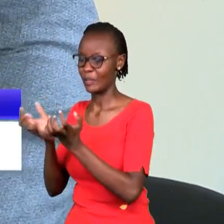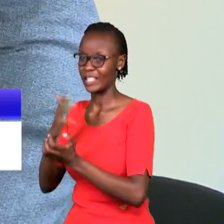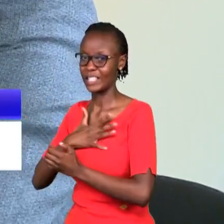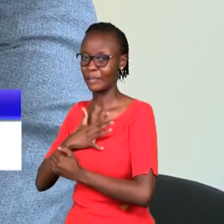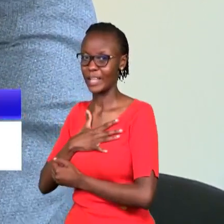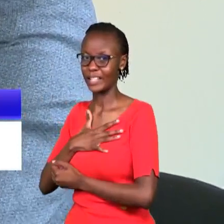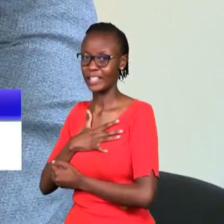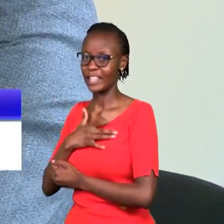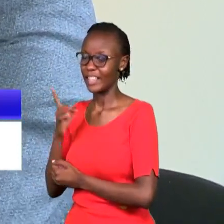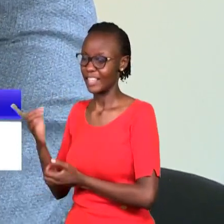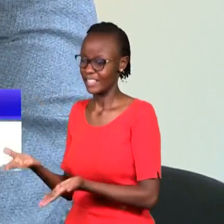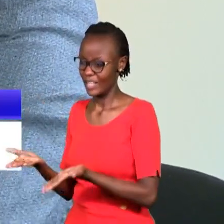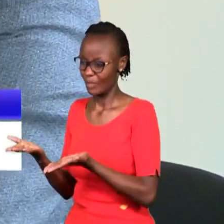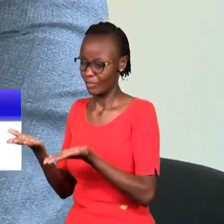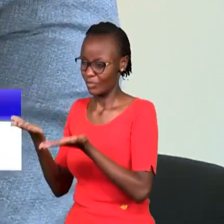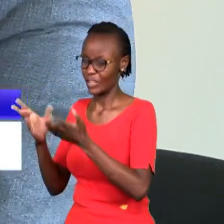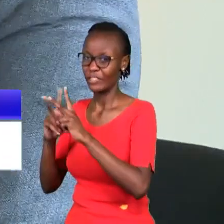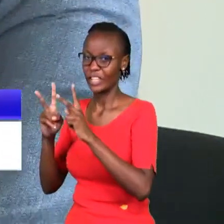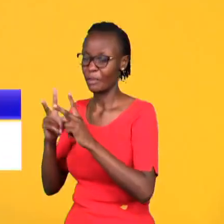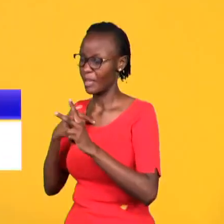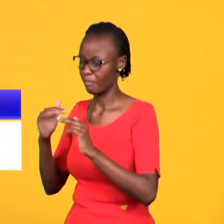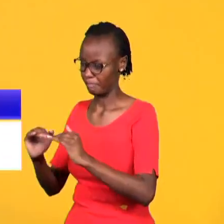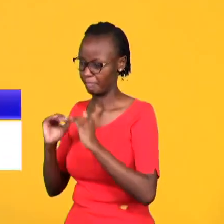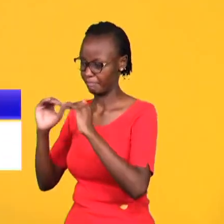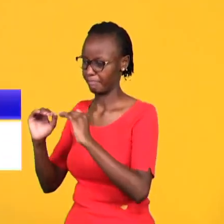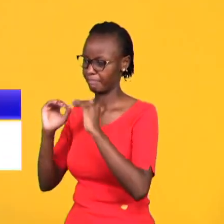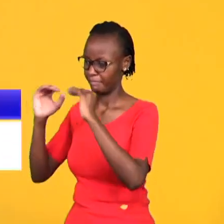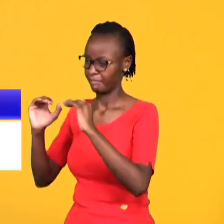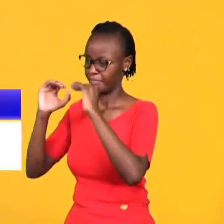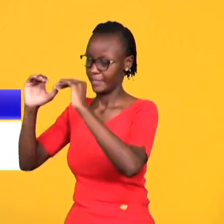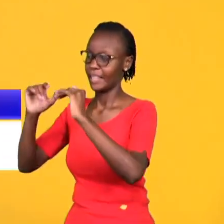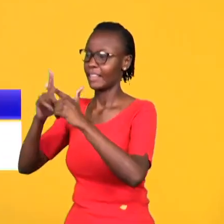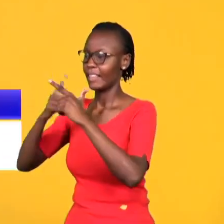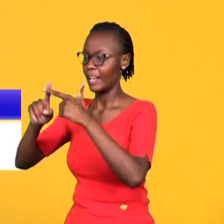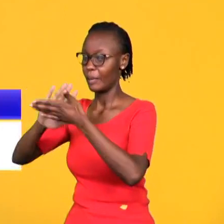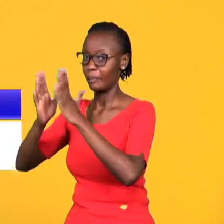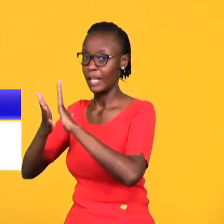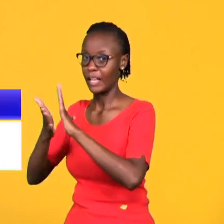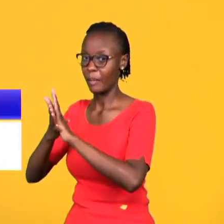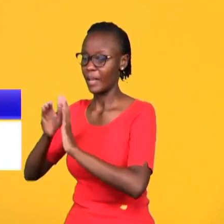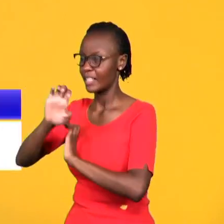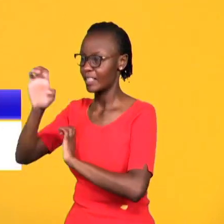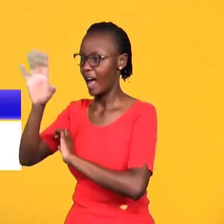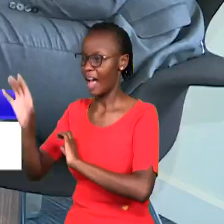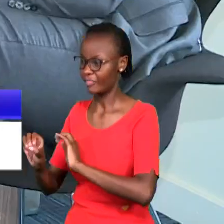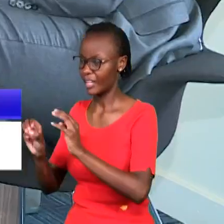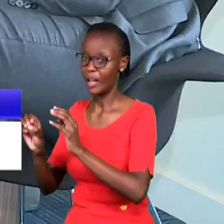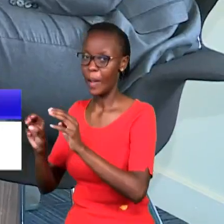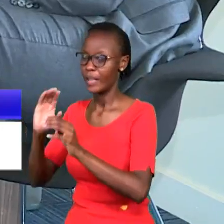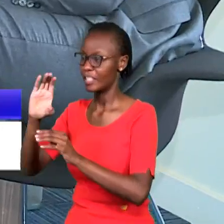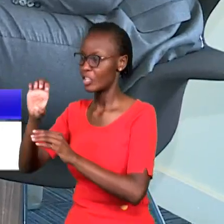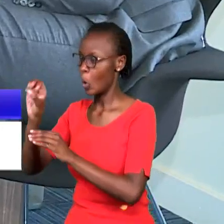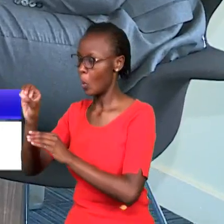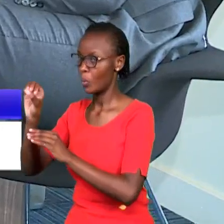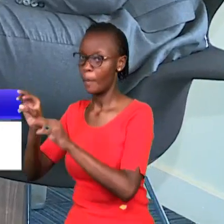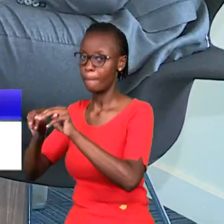ranks really fast. I meant to become regional manager for East Africa and just to extend the same operational excellence that we